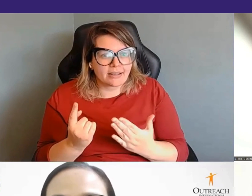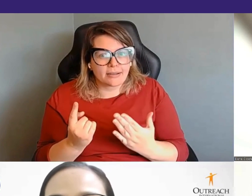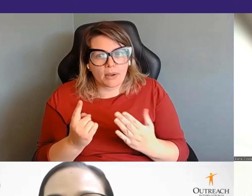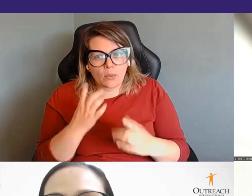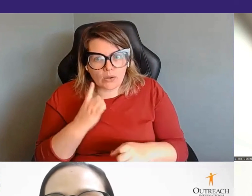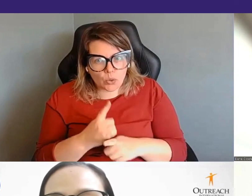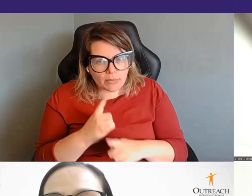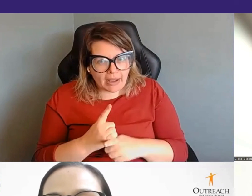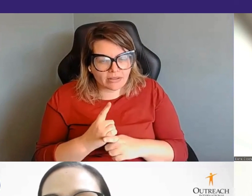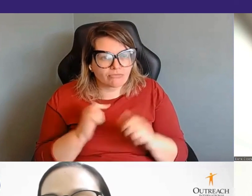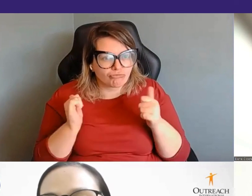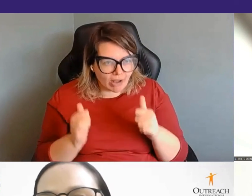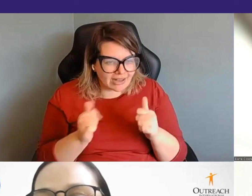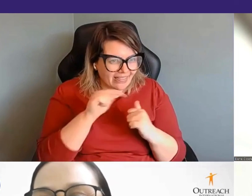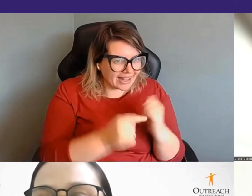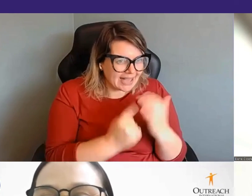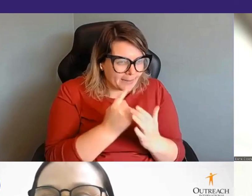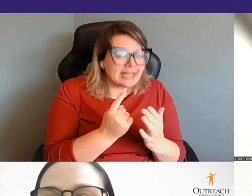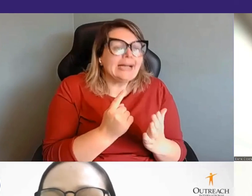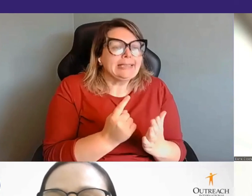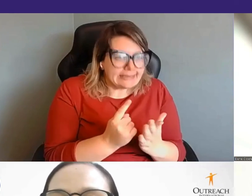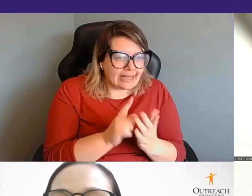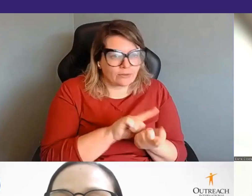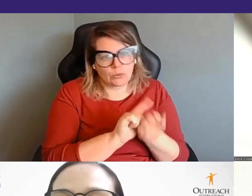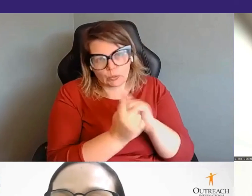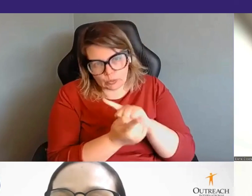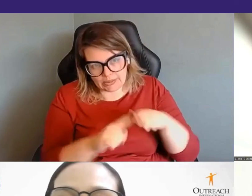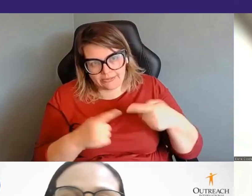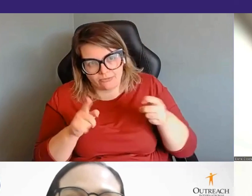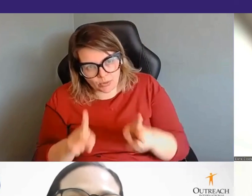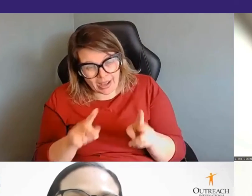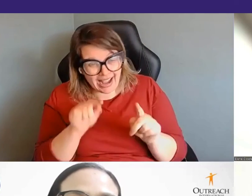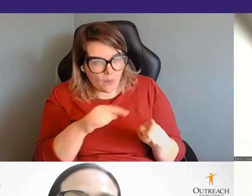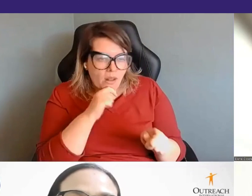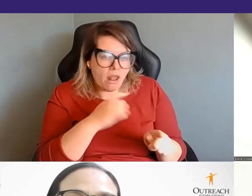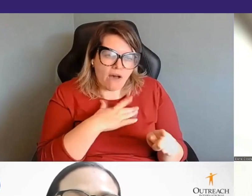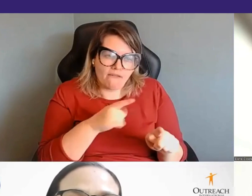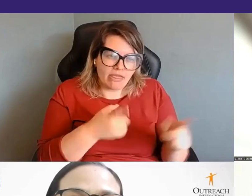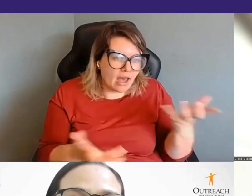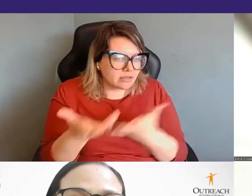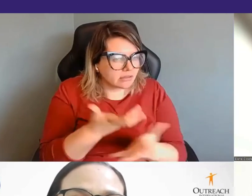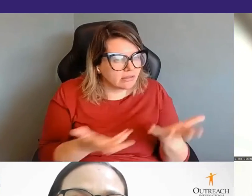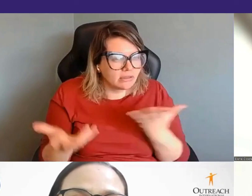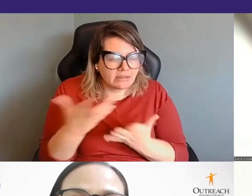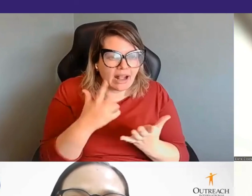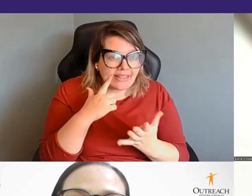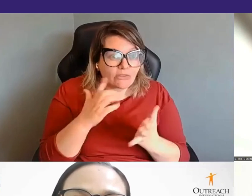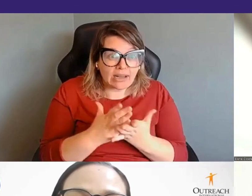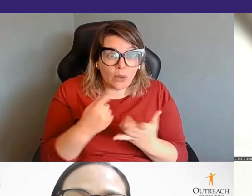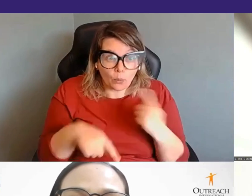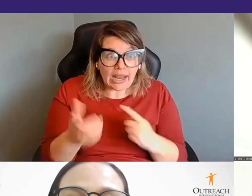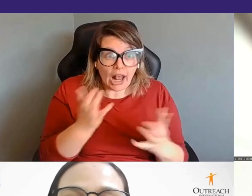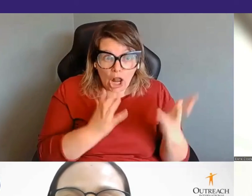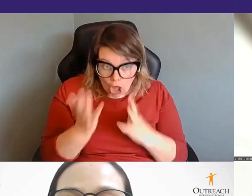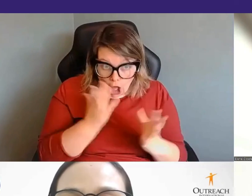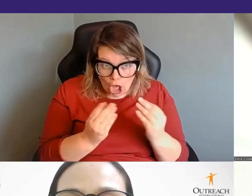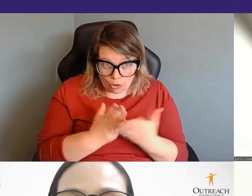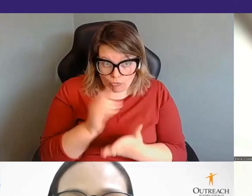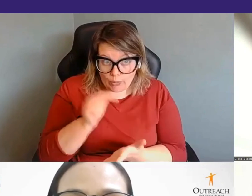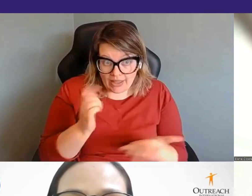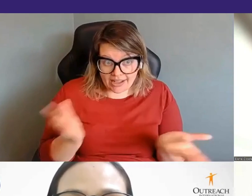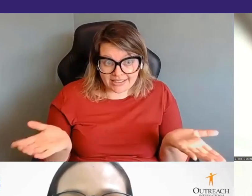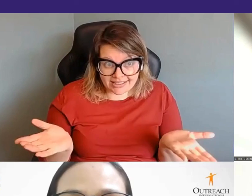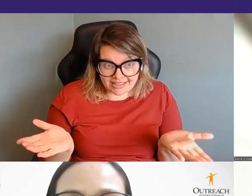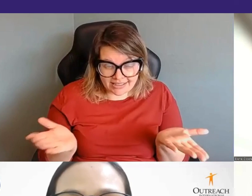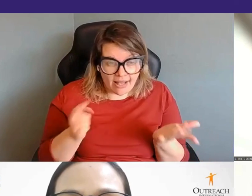talk about pivot points, right? And because I think where the learning is in those areas, in